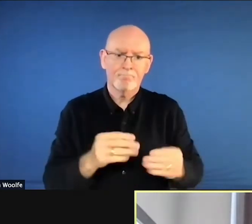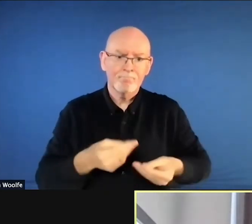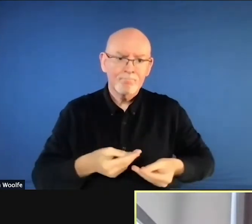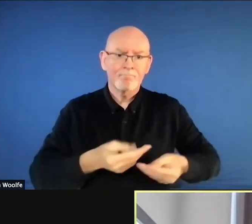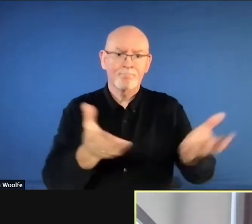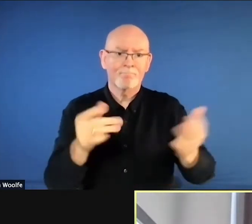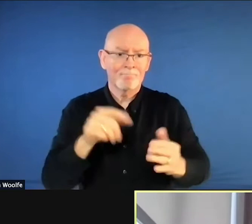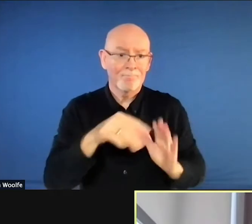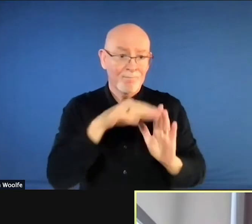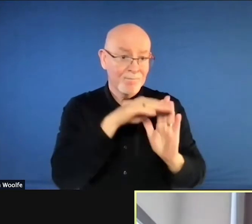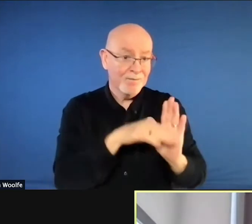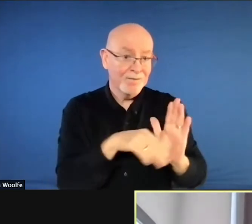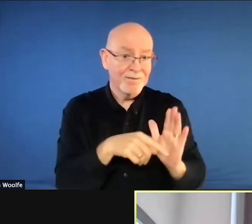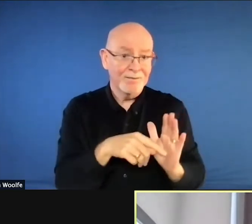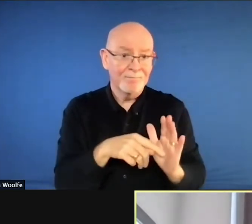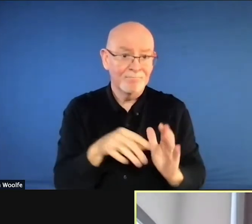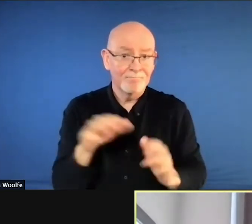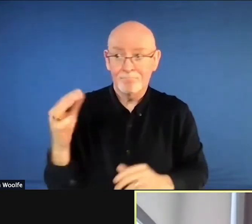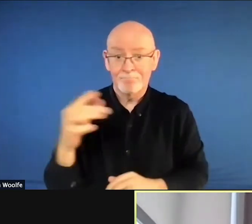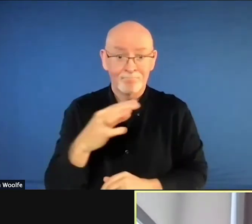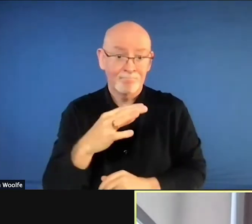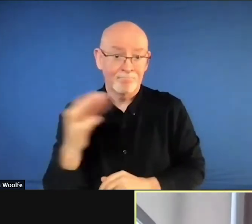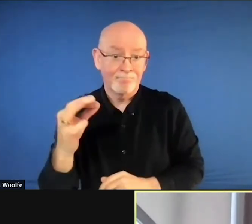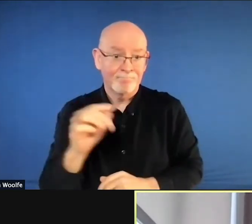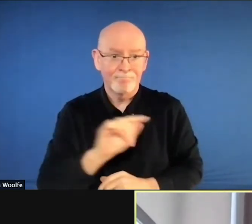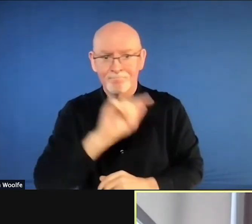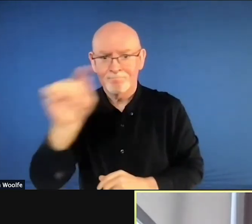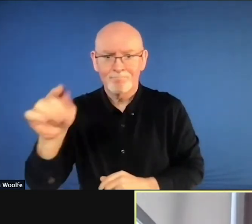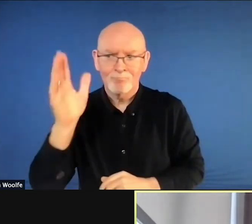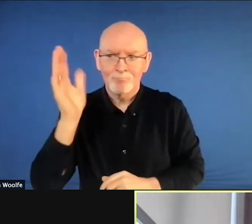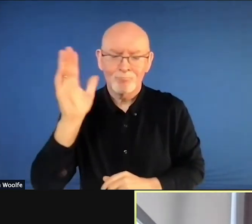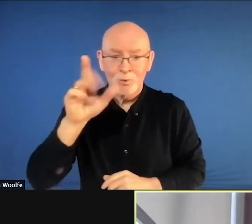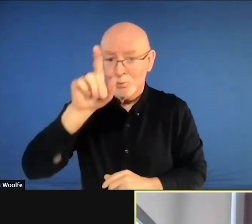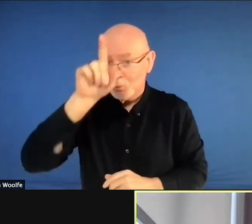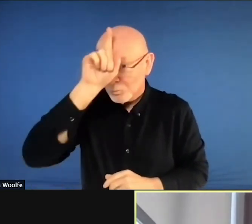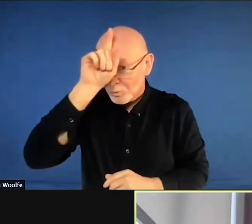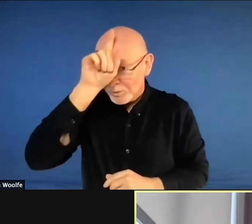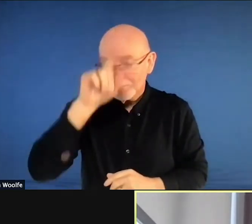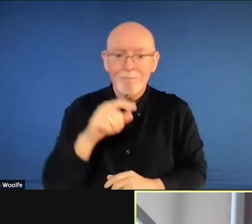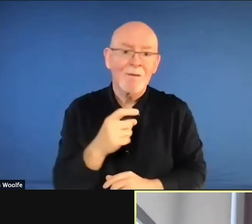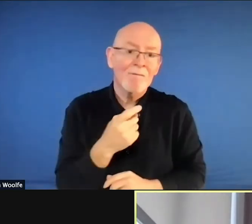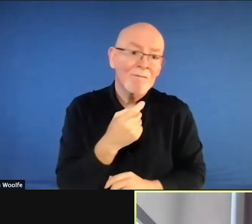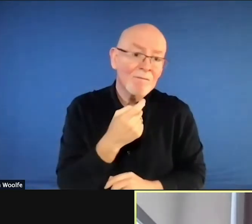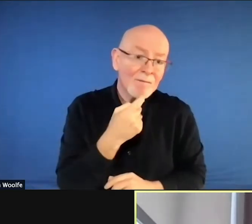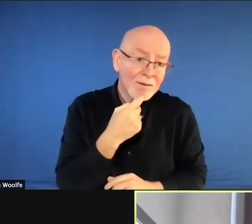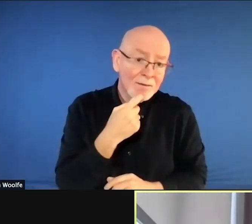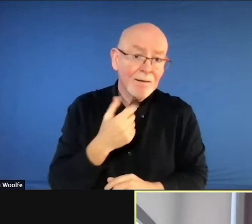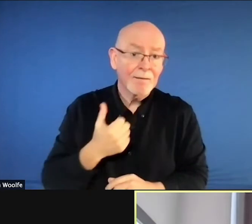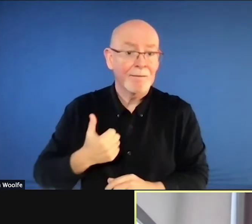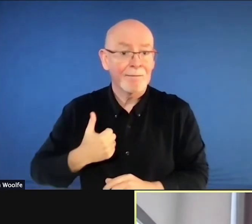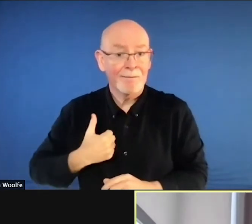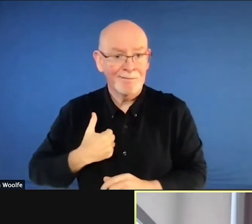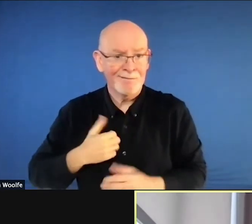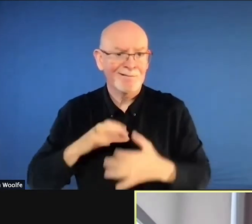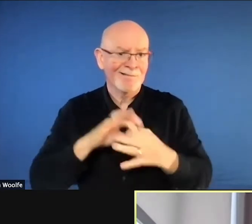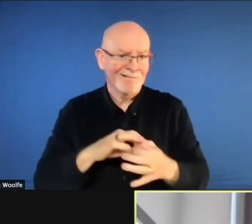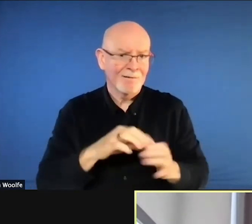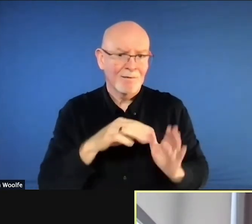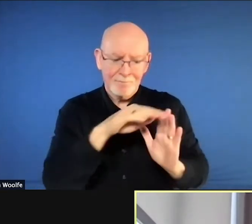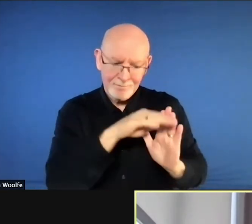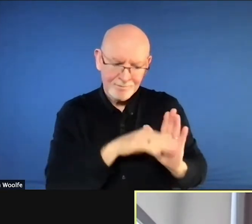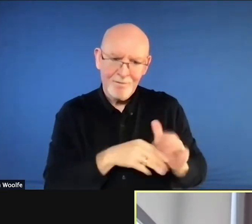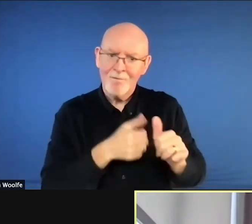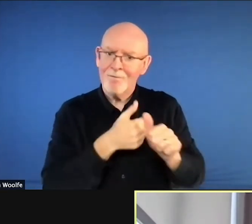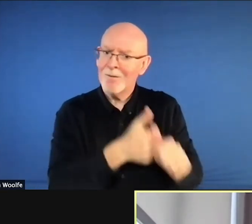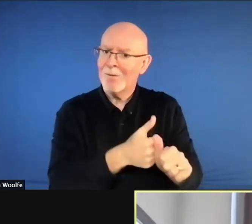migrants, including undocumented migrants, and I systematically refer and take inspiration